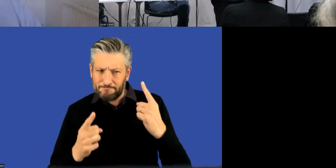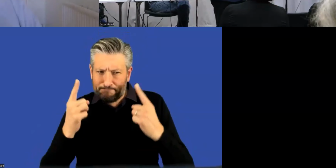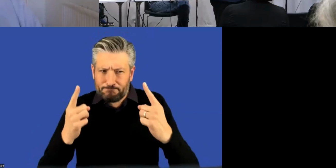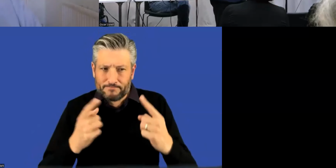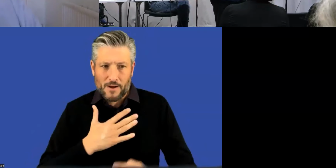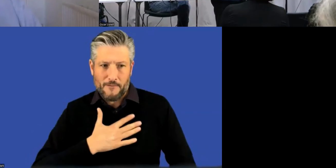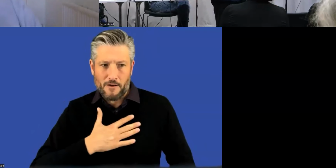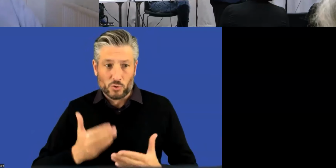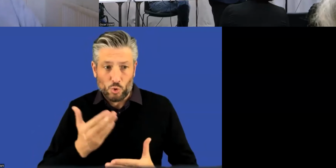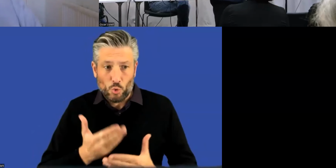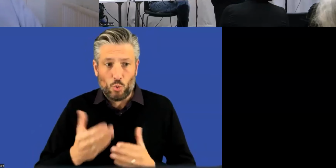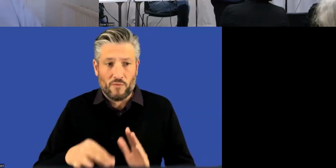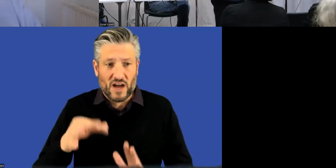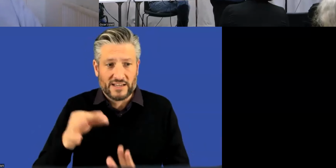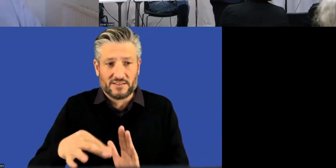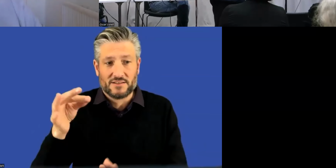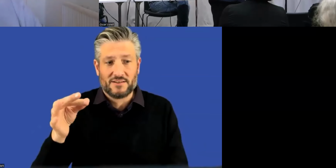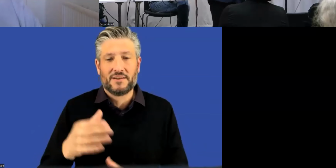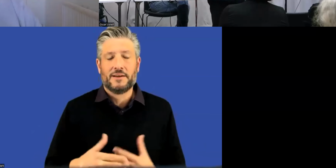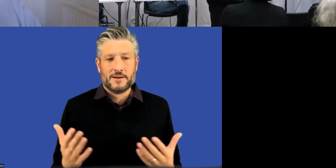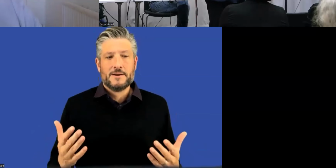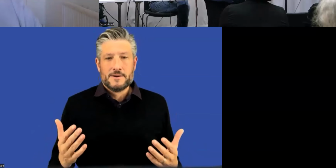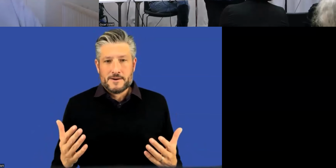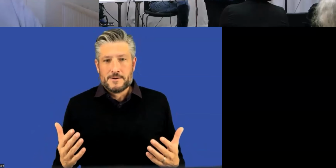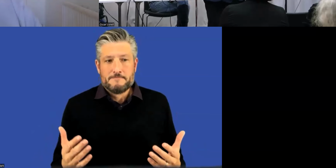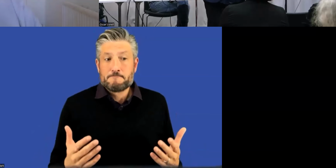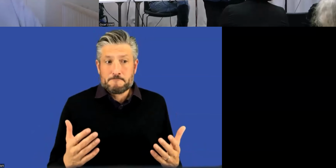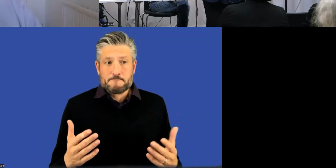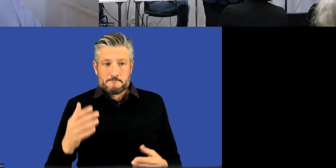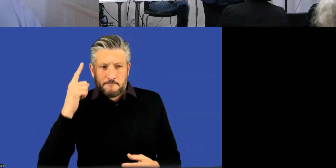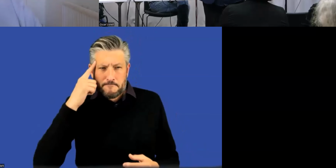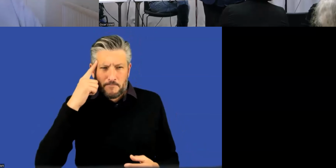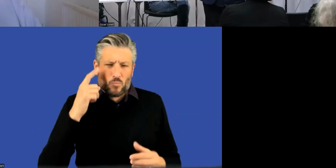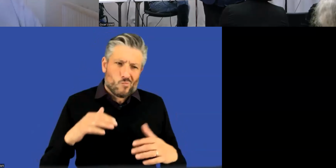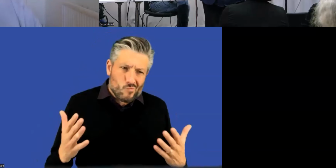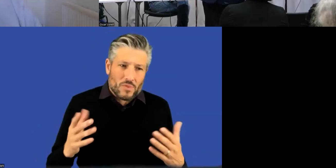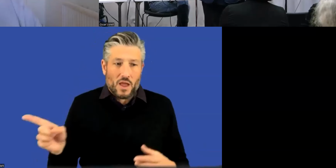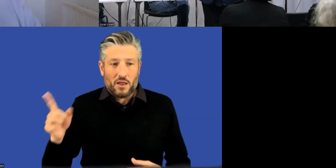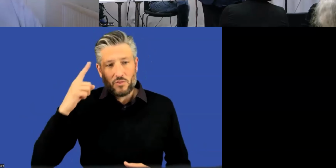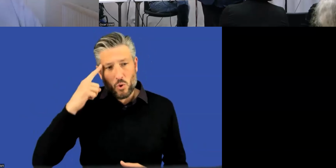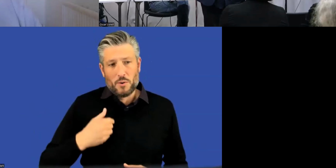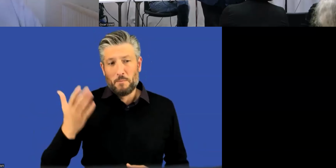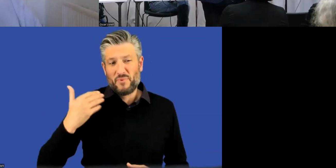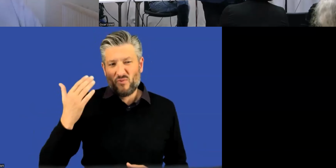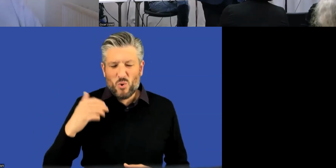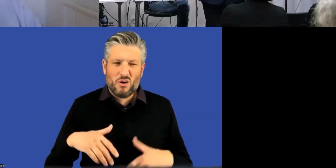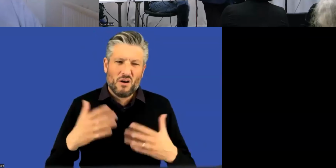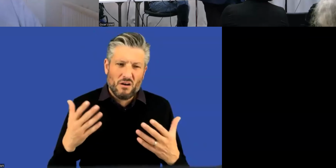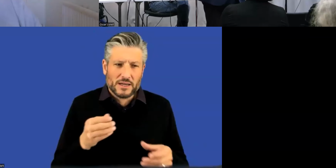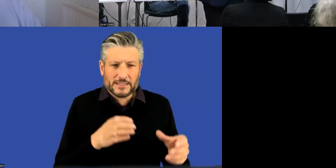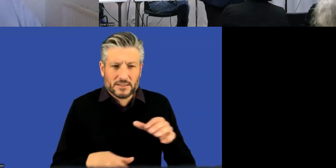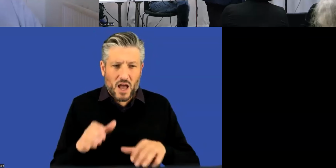Rolf and I both felt that the mainstreams of science and culture were pretty dead, bogged down by bureaucracies